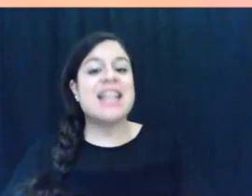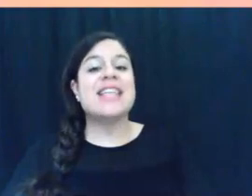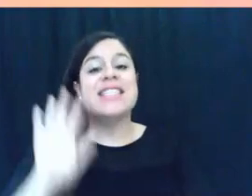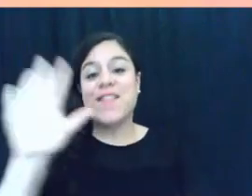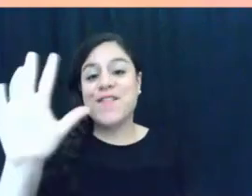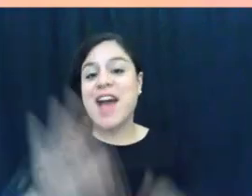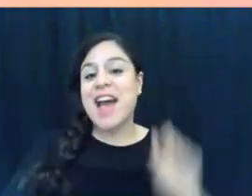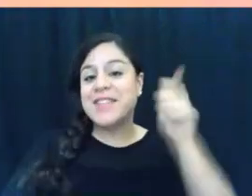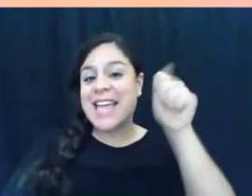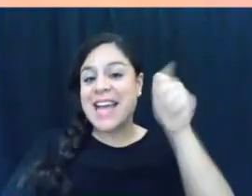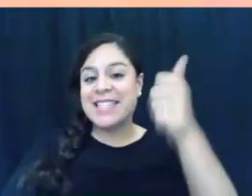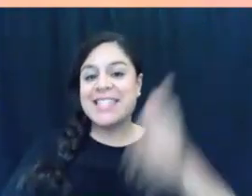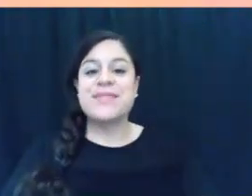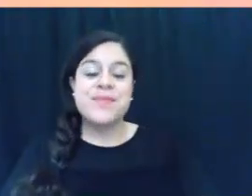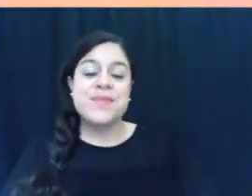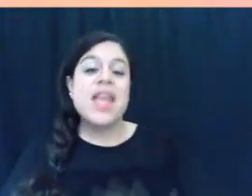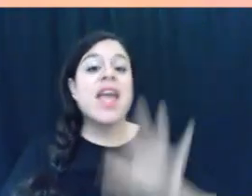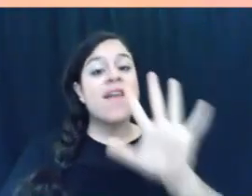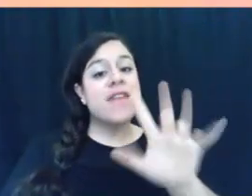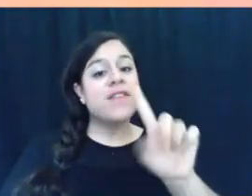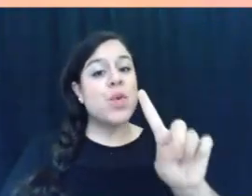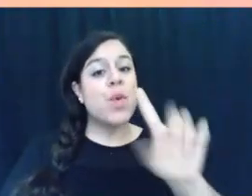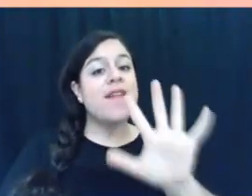That is 5 tens.